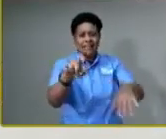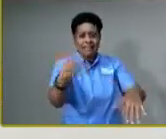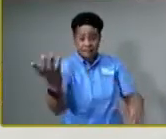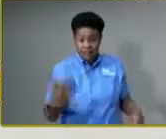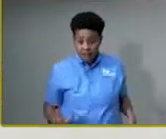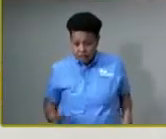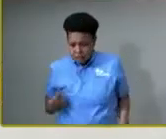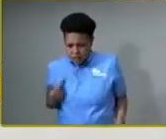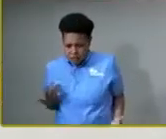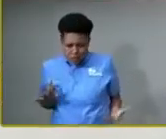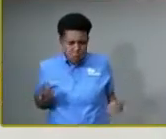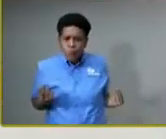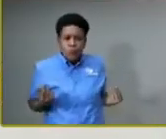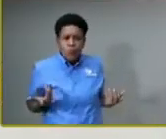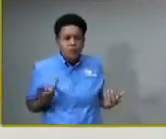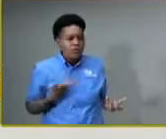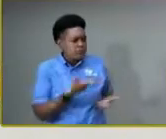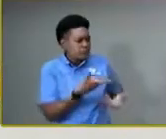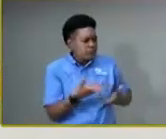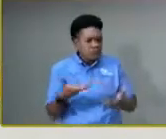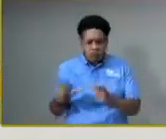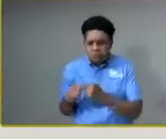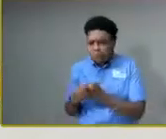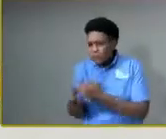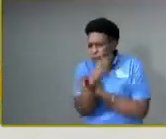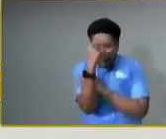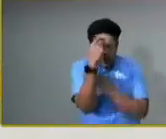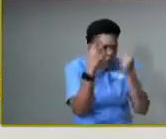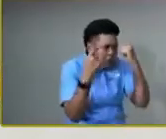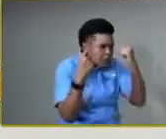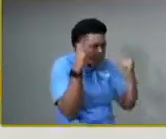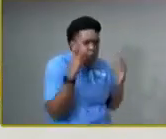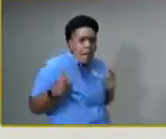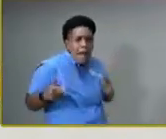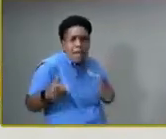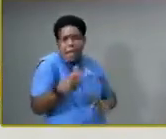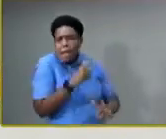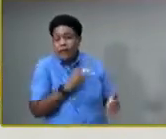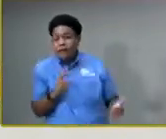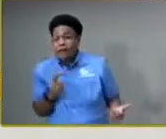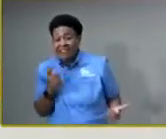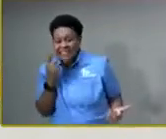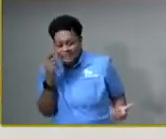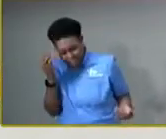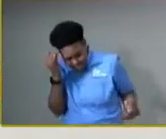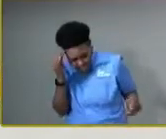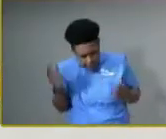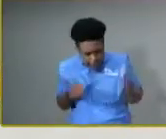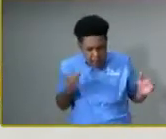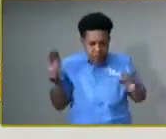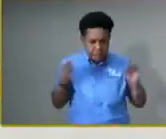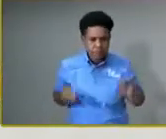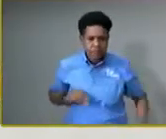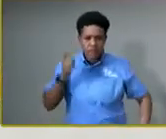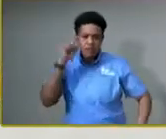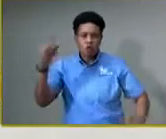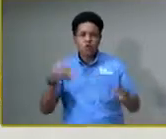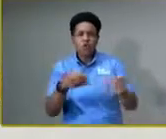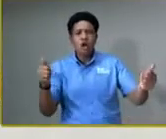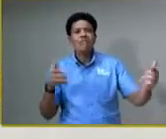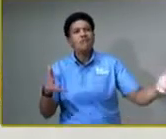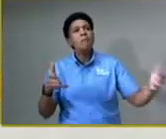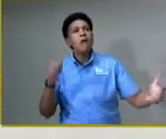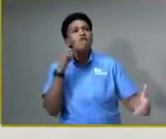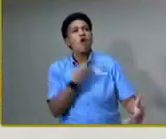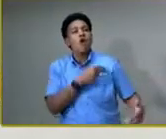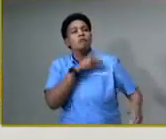in place to address the increased hospitalization and the demand for general care at the public health